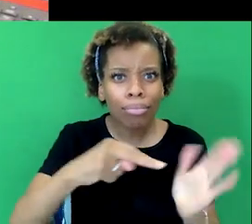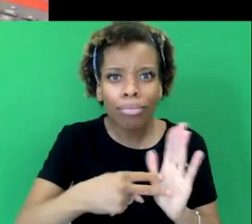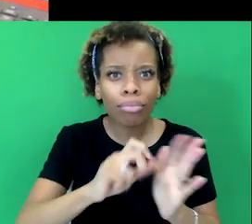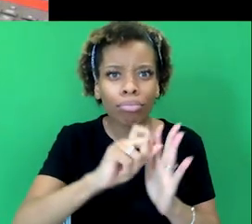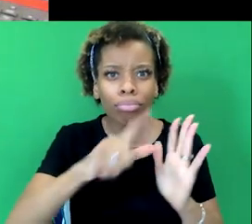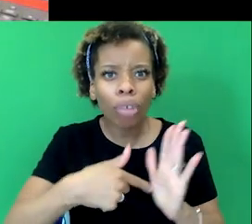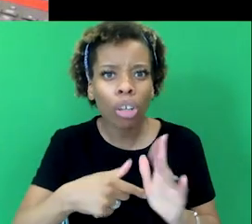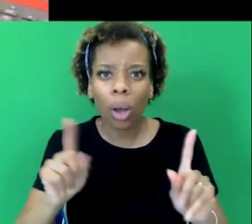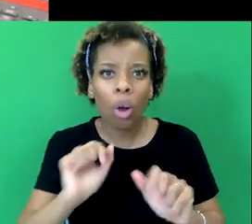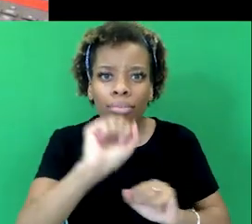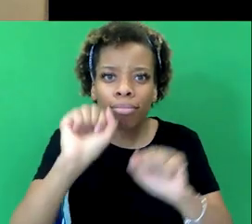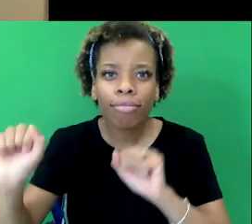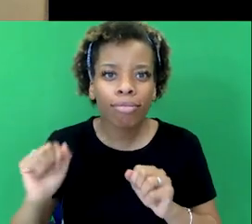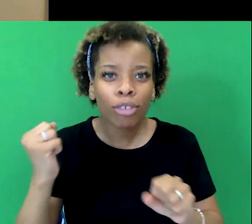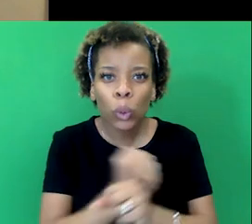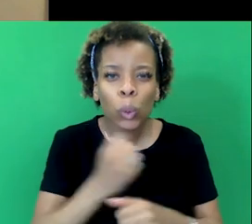go.